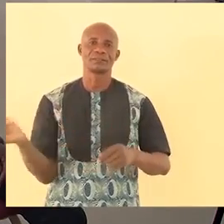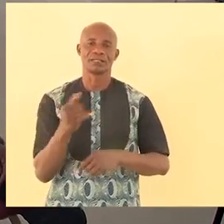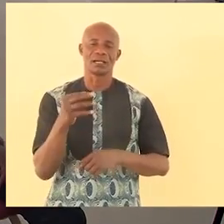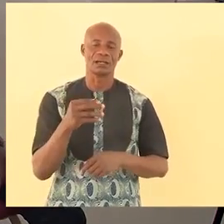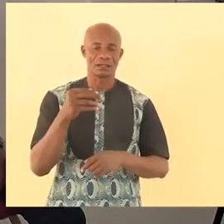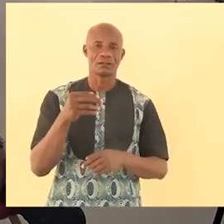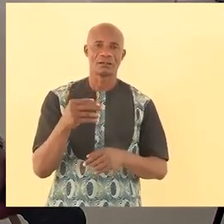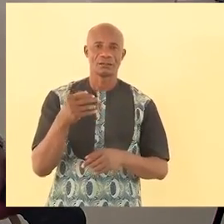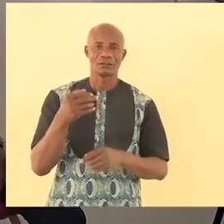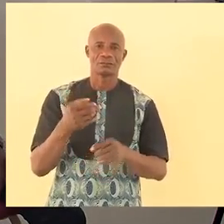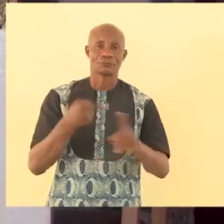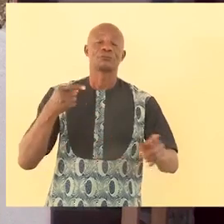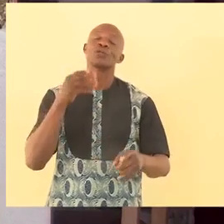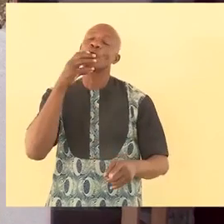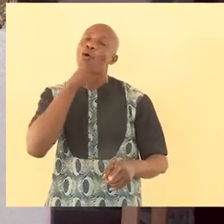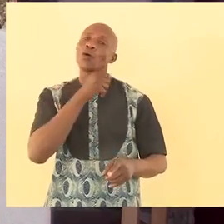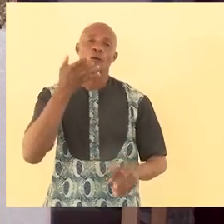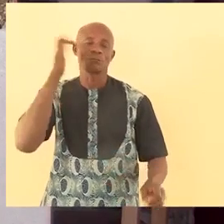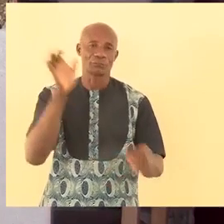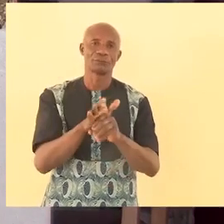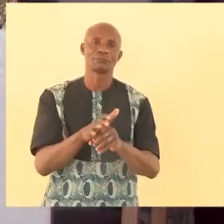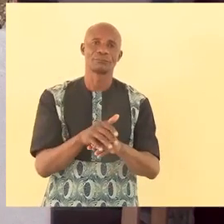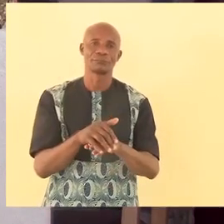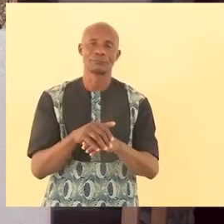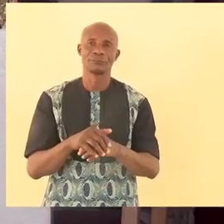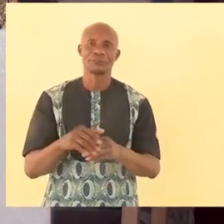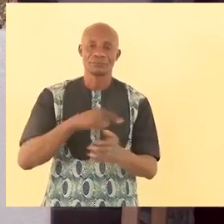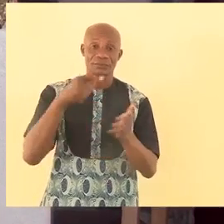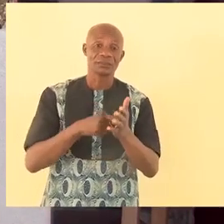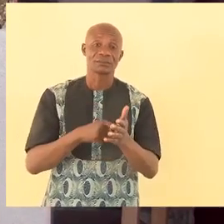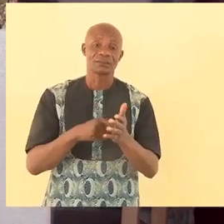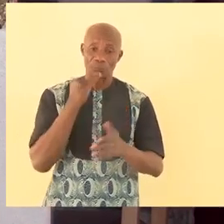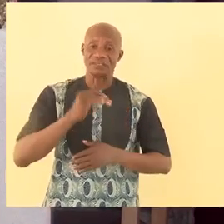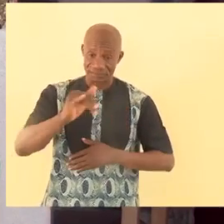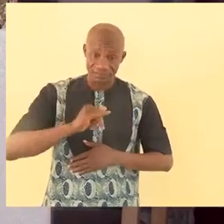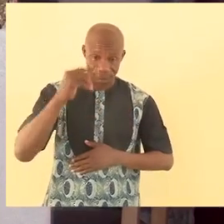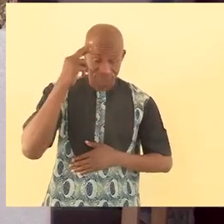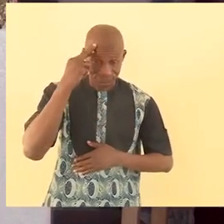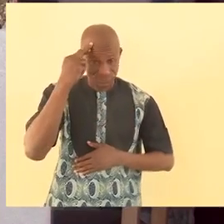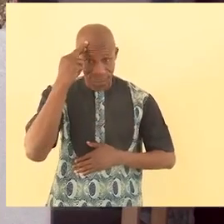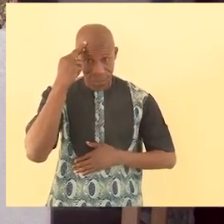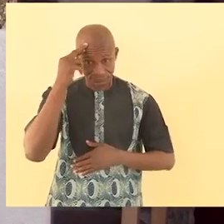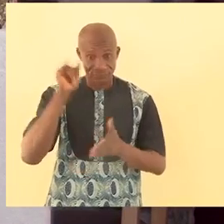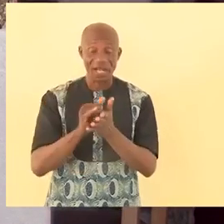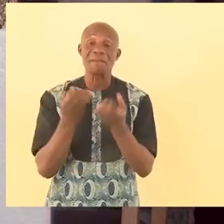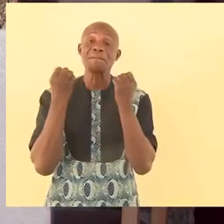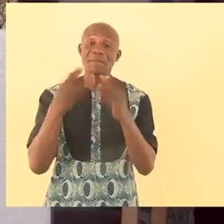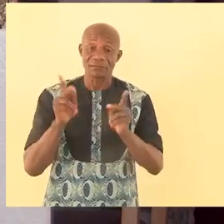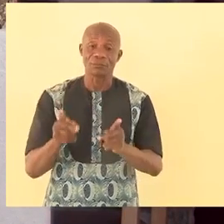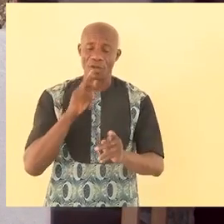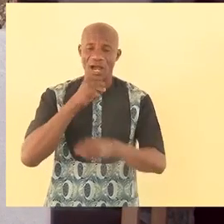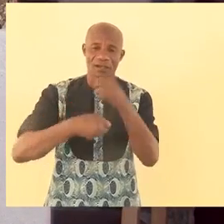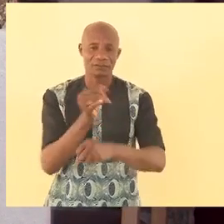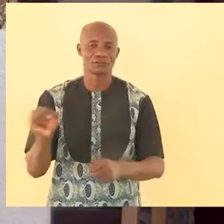But they belong to the old covenant. Aren't these the same reasons why so many people are distressed